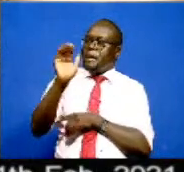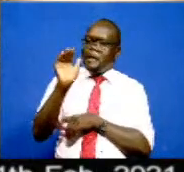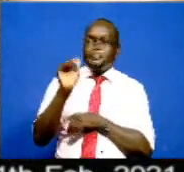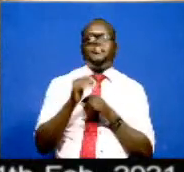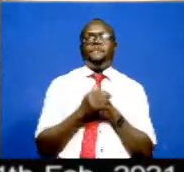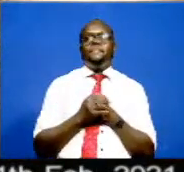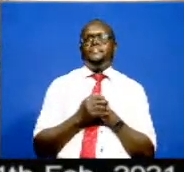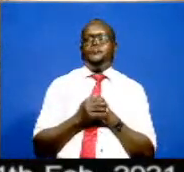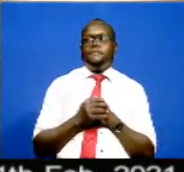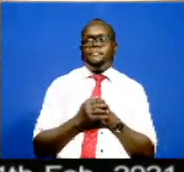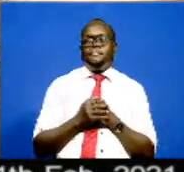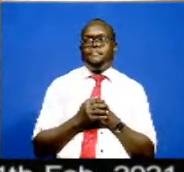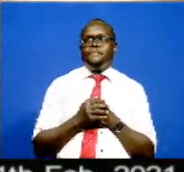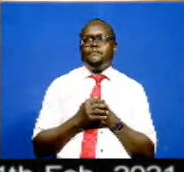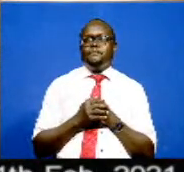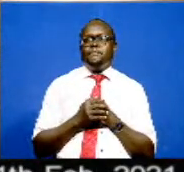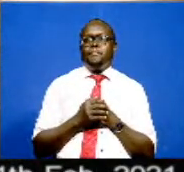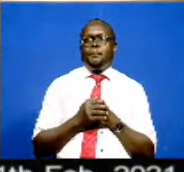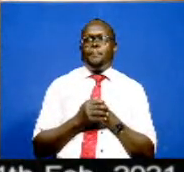That,